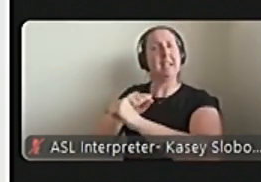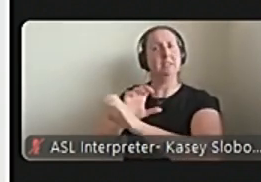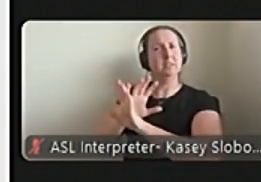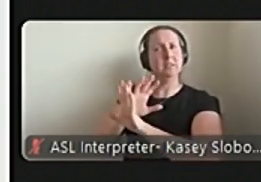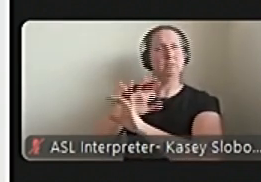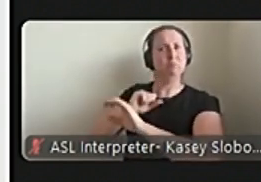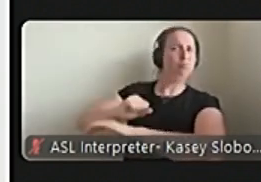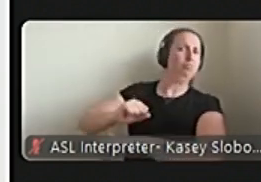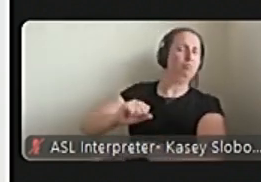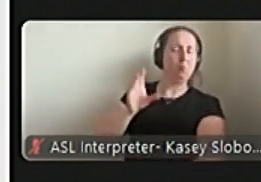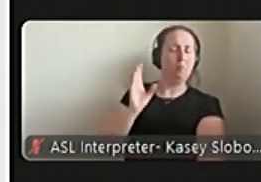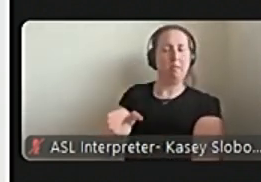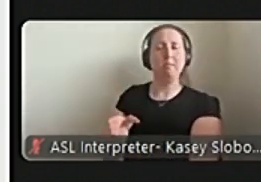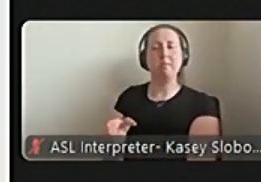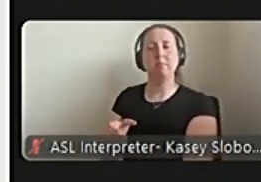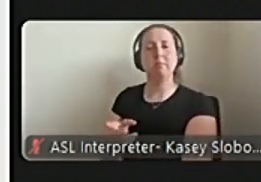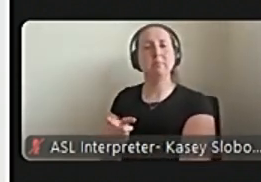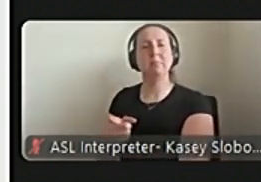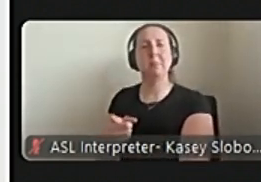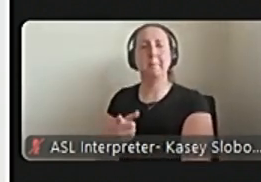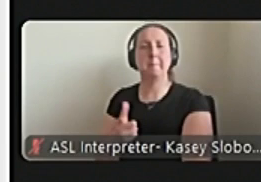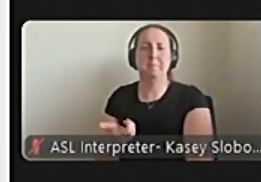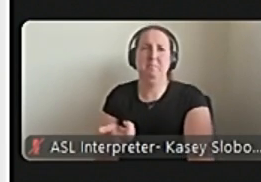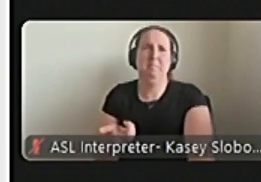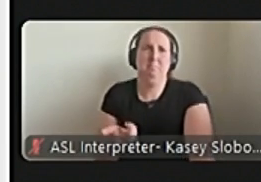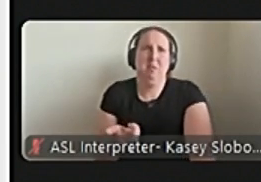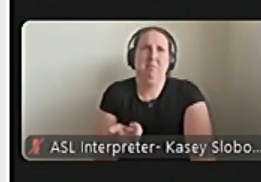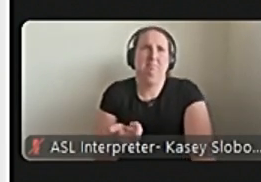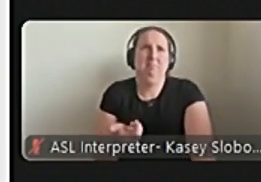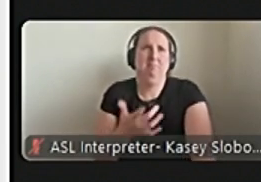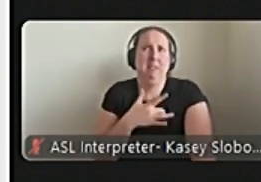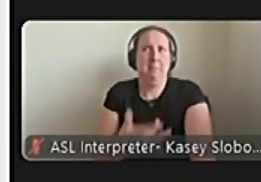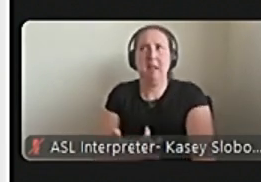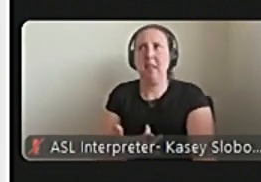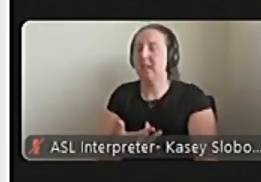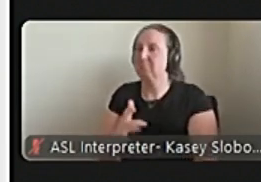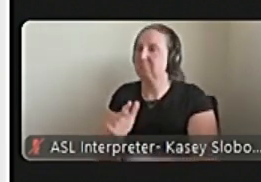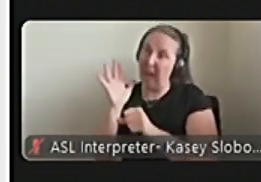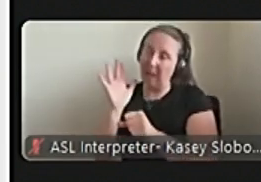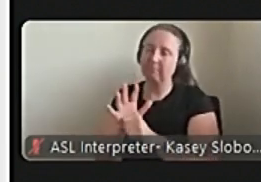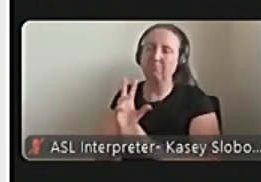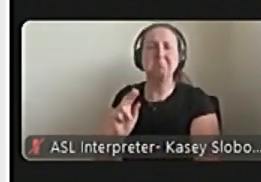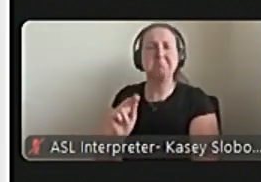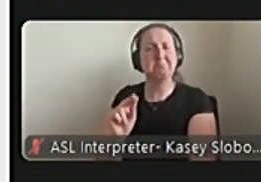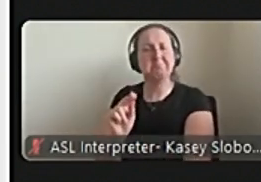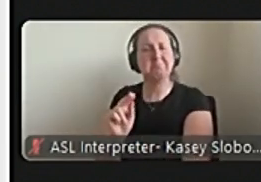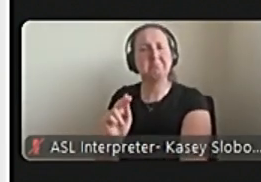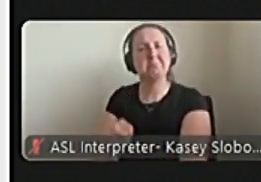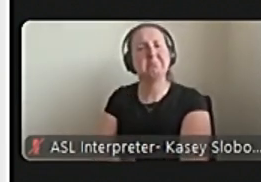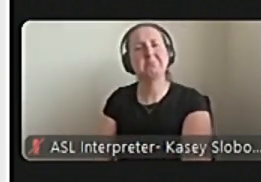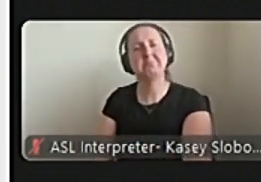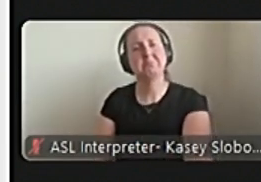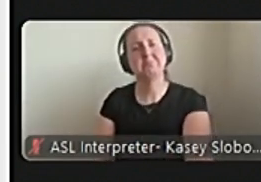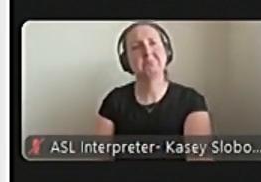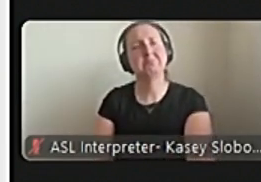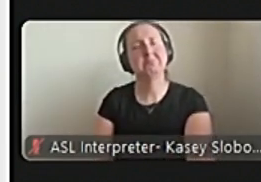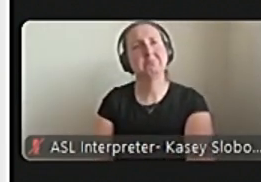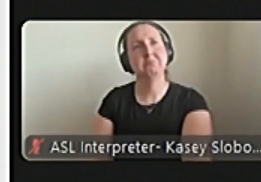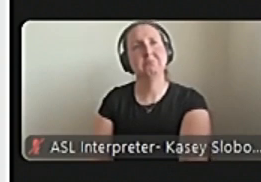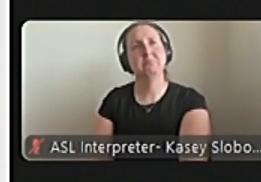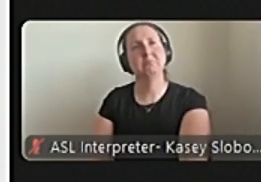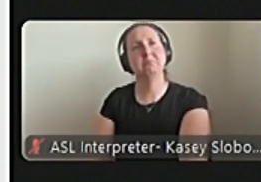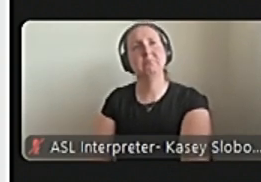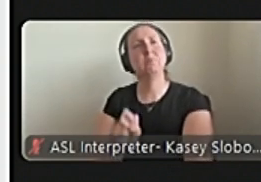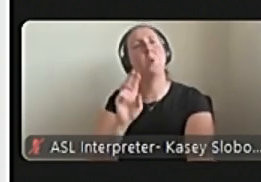historically they were never quick to temper, we don't look for it. And if we do look for it, then we figure out, if we see it, then we try to say,